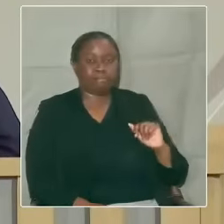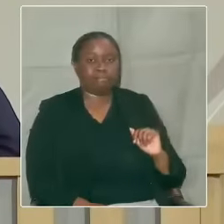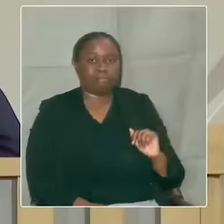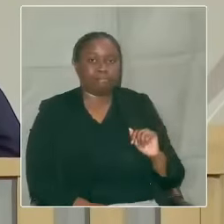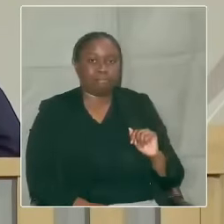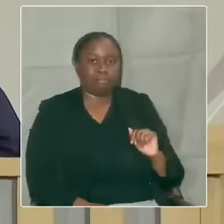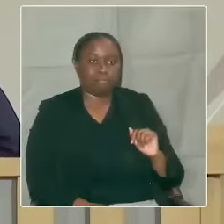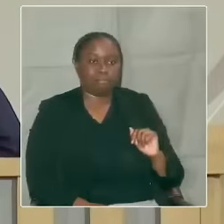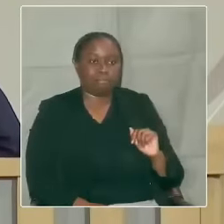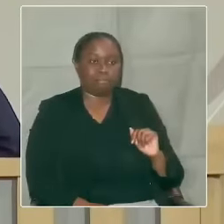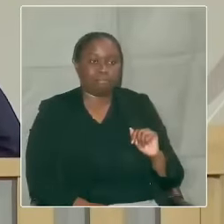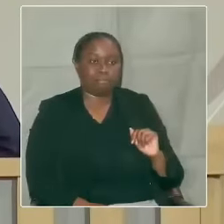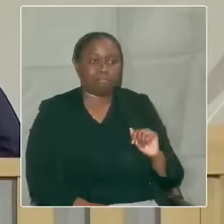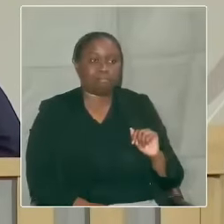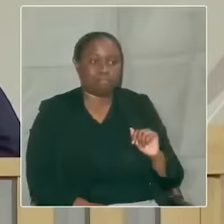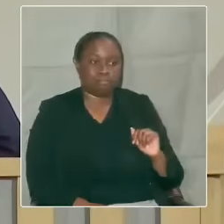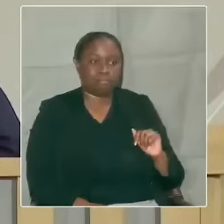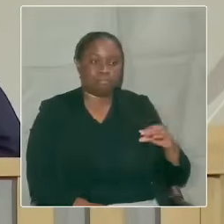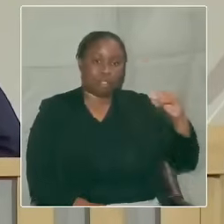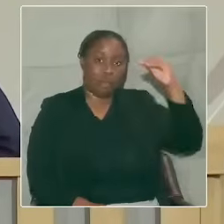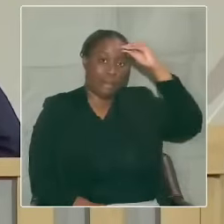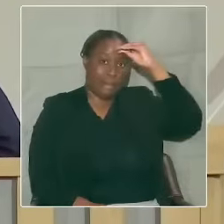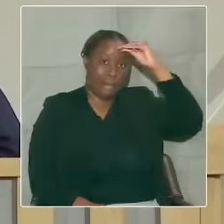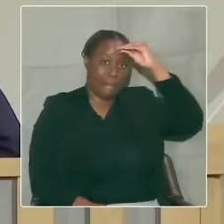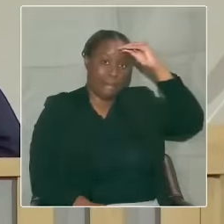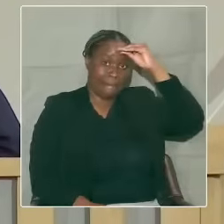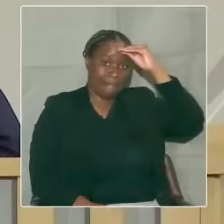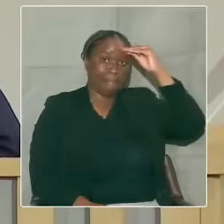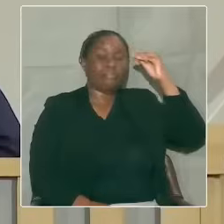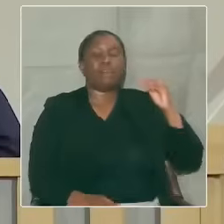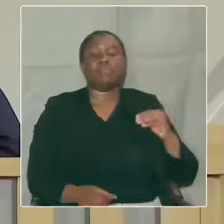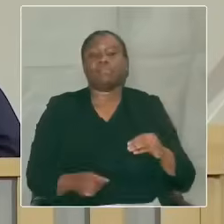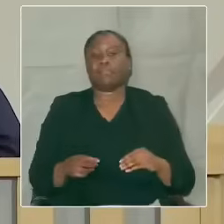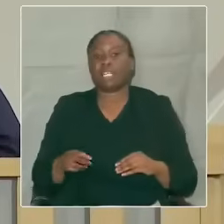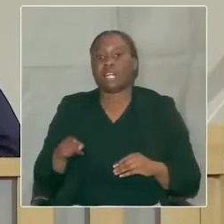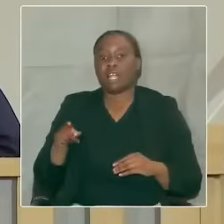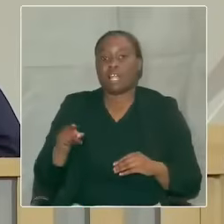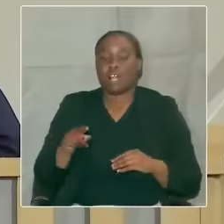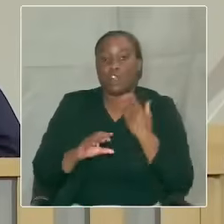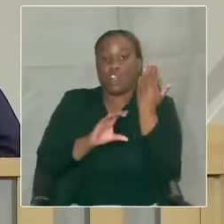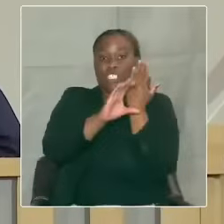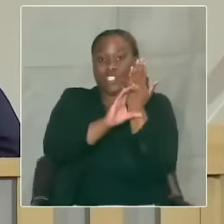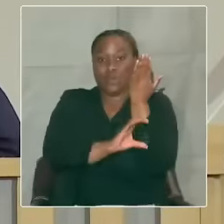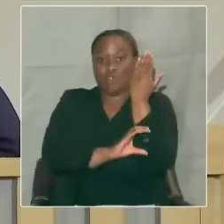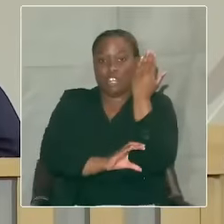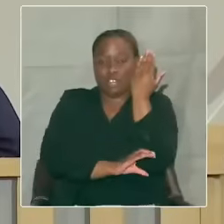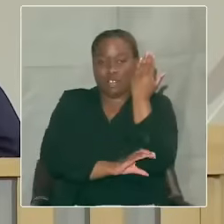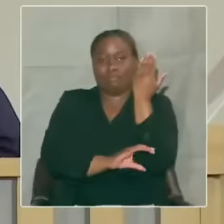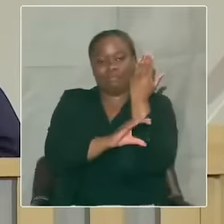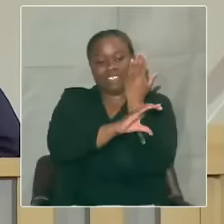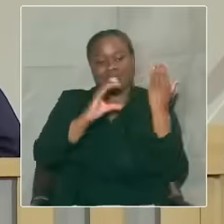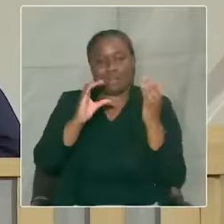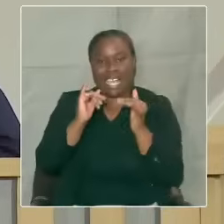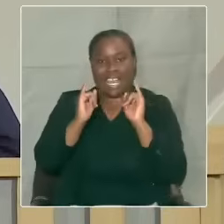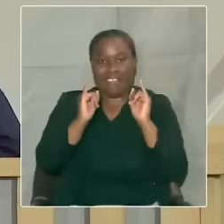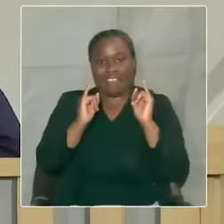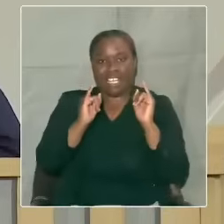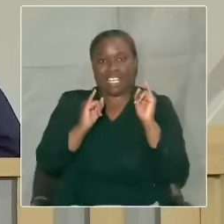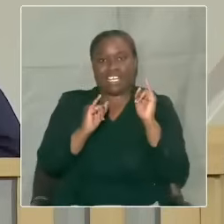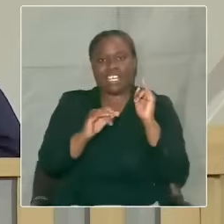establishment of a single police service is provided for in Chapter 11 of the Constitution.